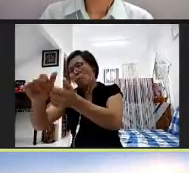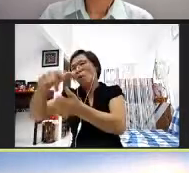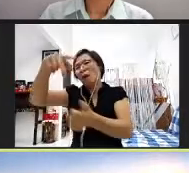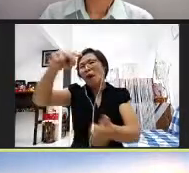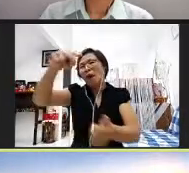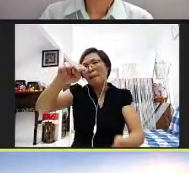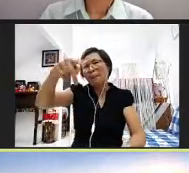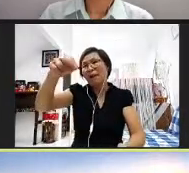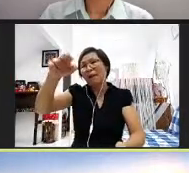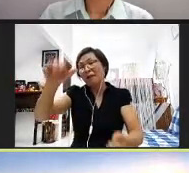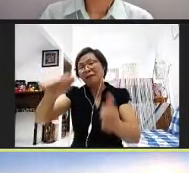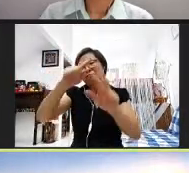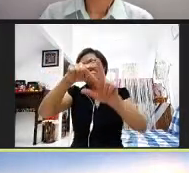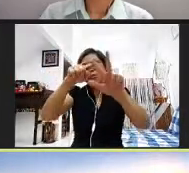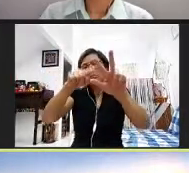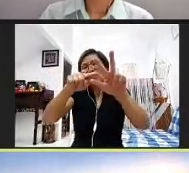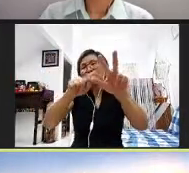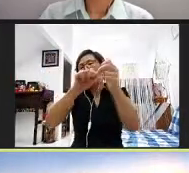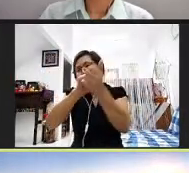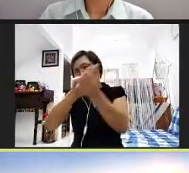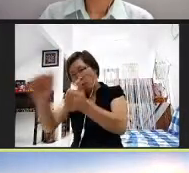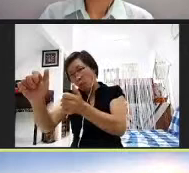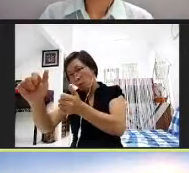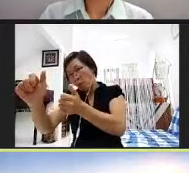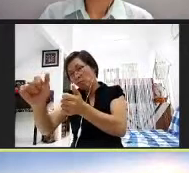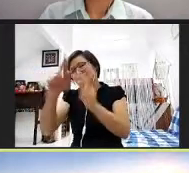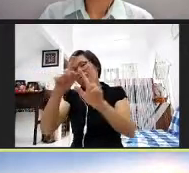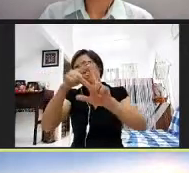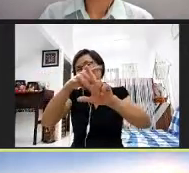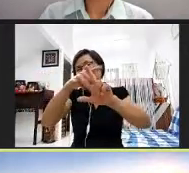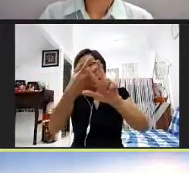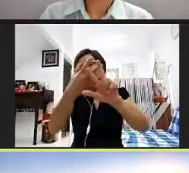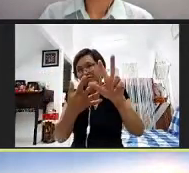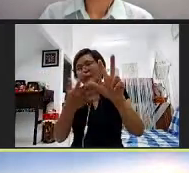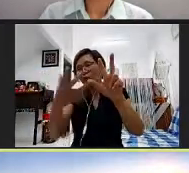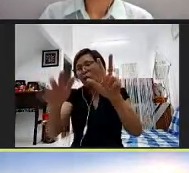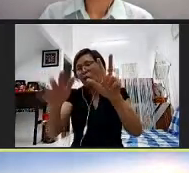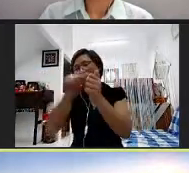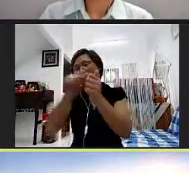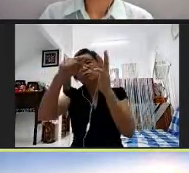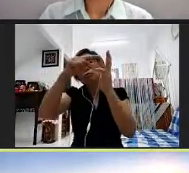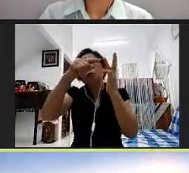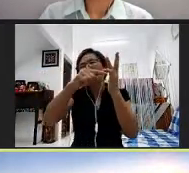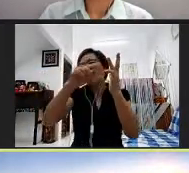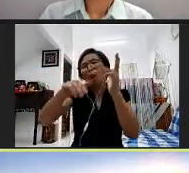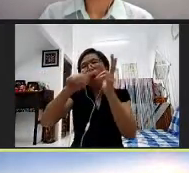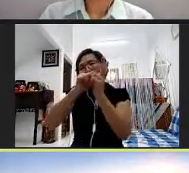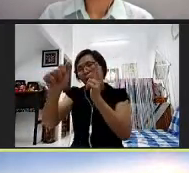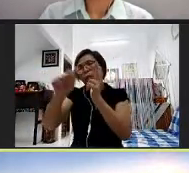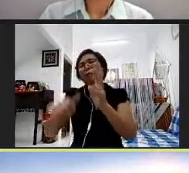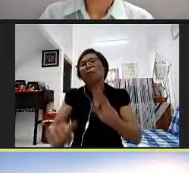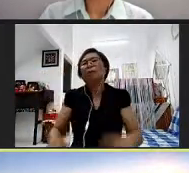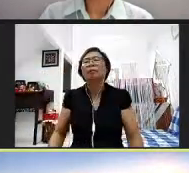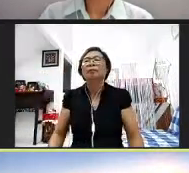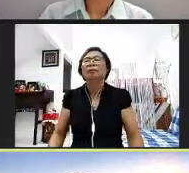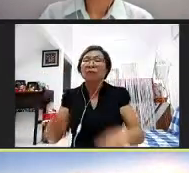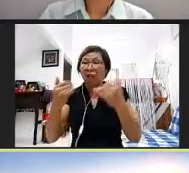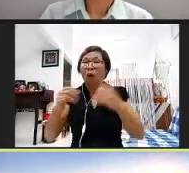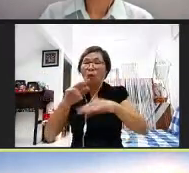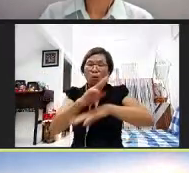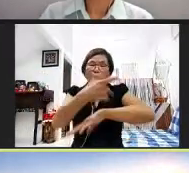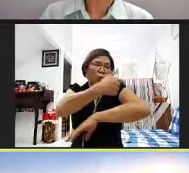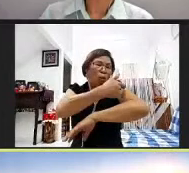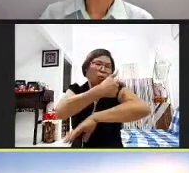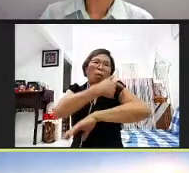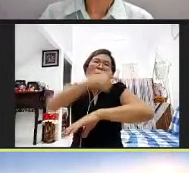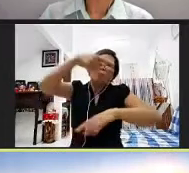National Pharmaceutical Regulatory Agency. And so far, the one in use is the one by